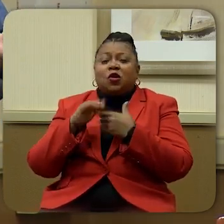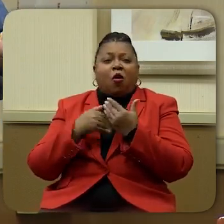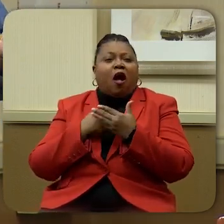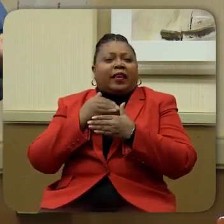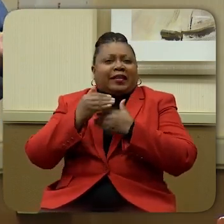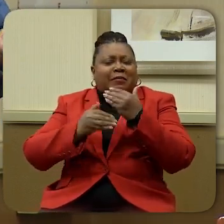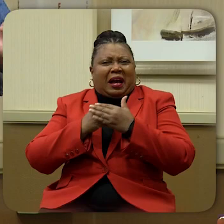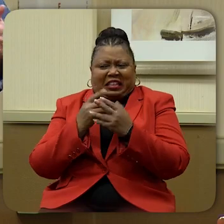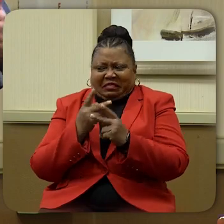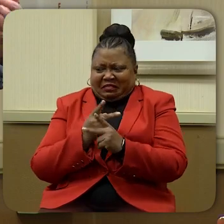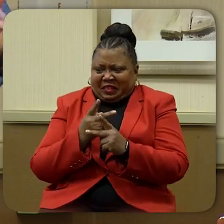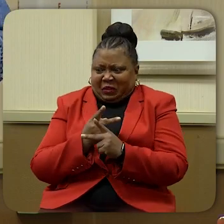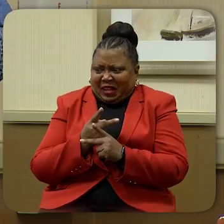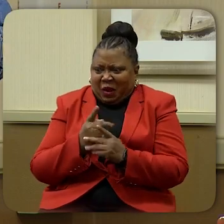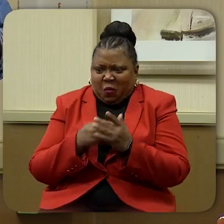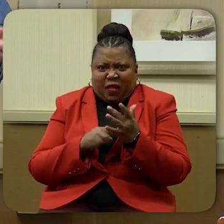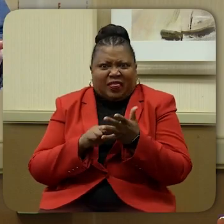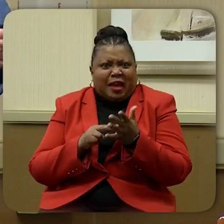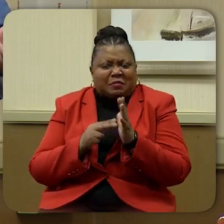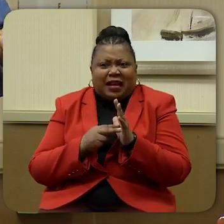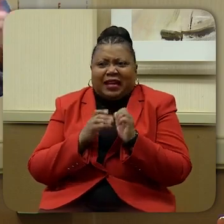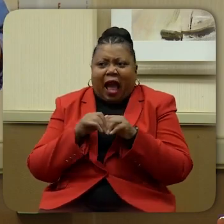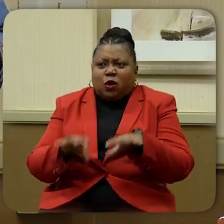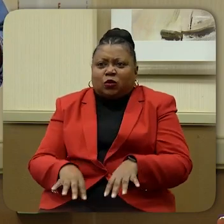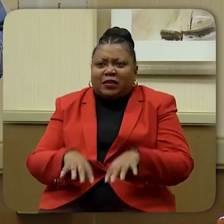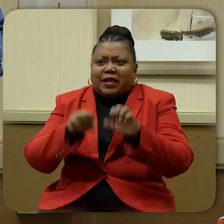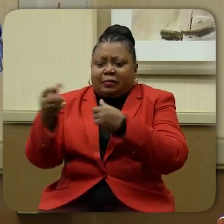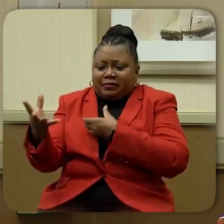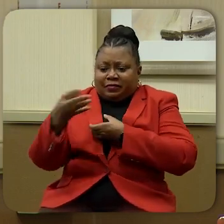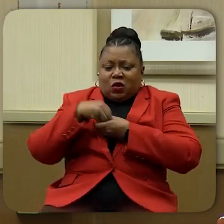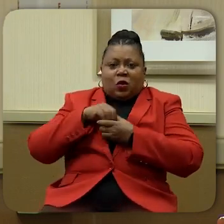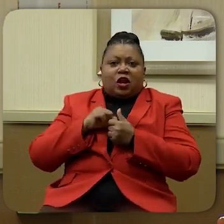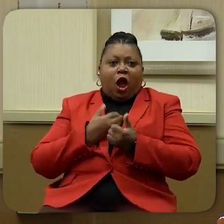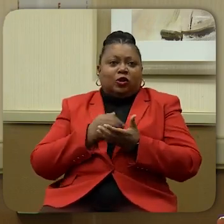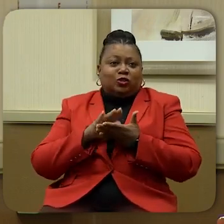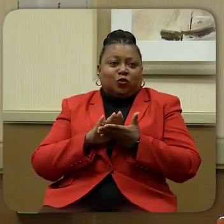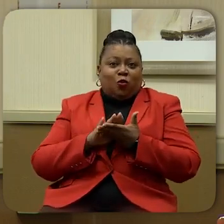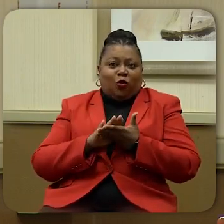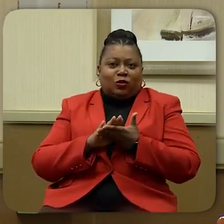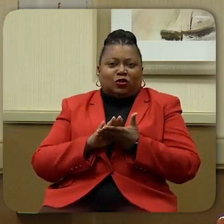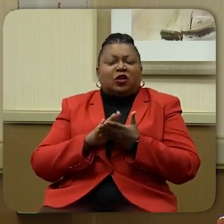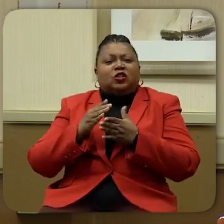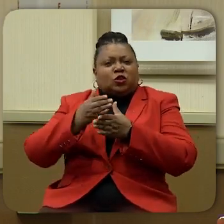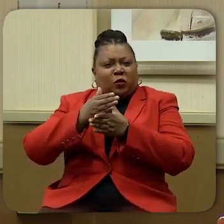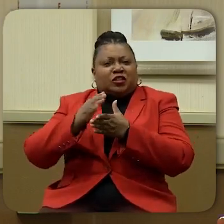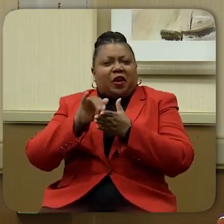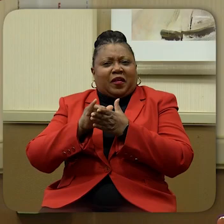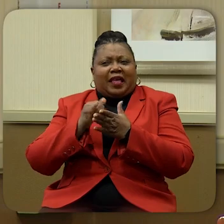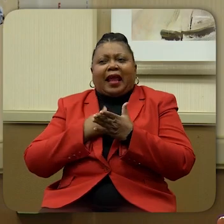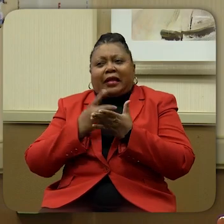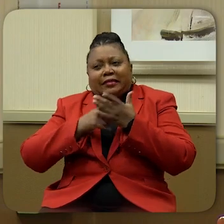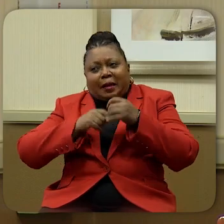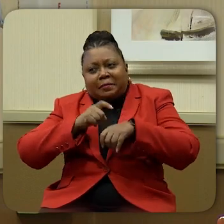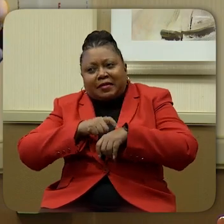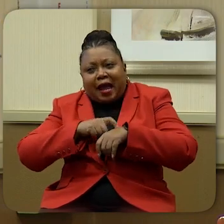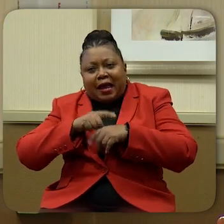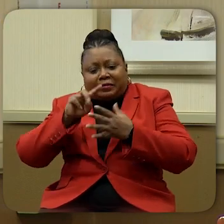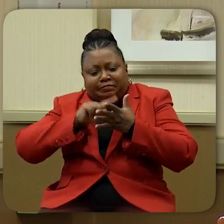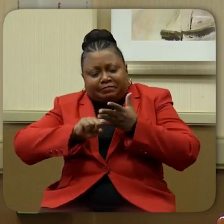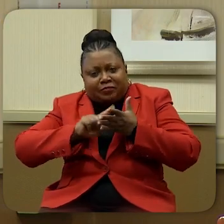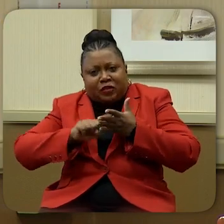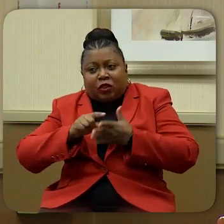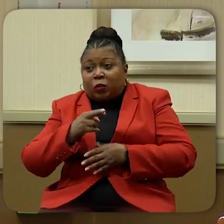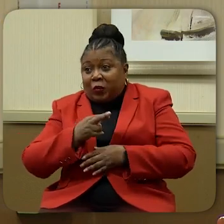in the process of figuring out what that means, how to adapt it, incorporate it into our schools. So we'll share that and have some time to look